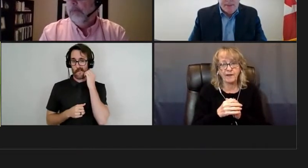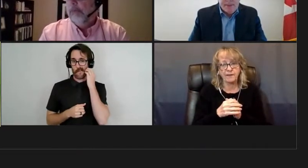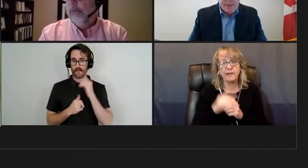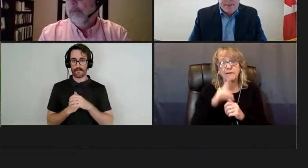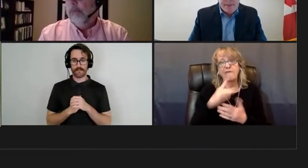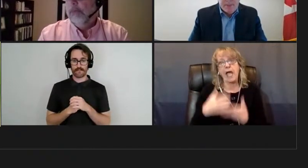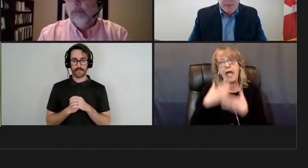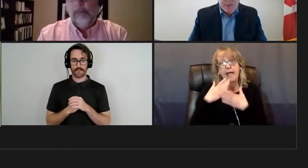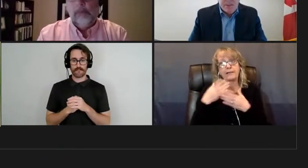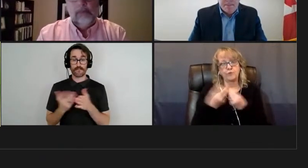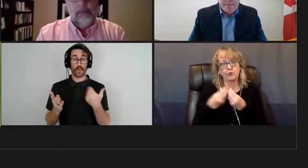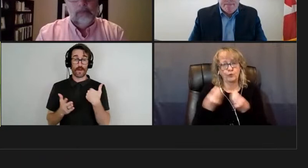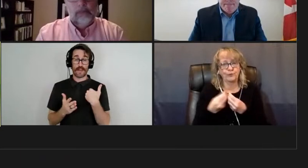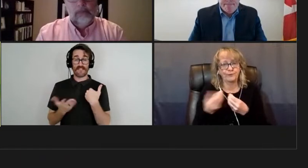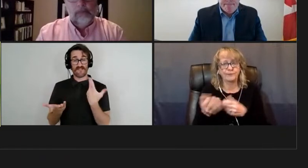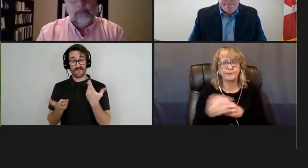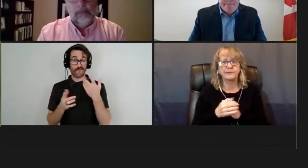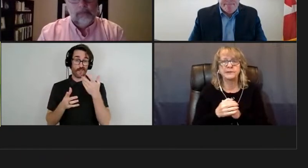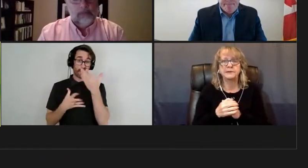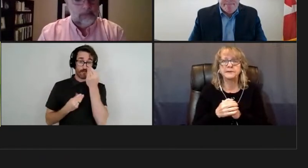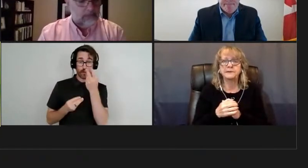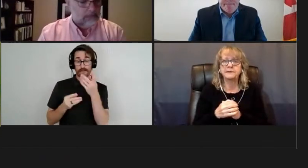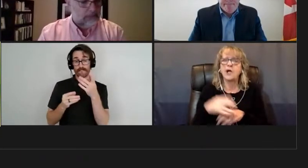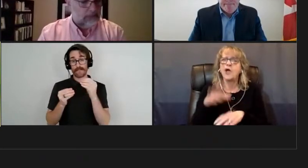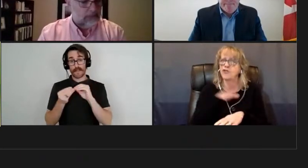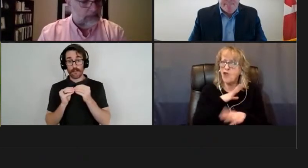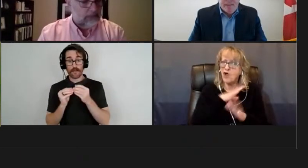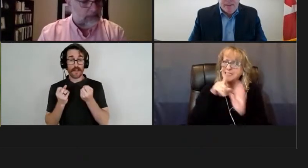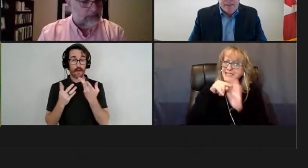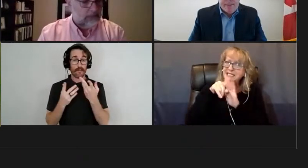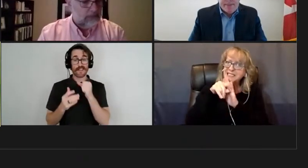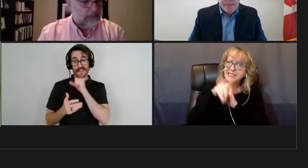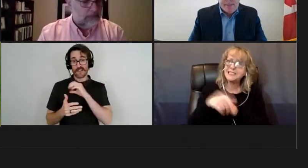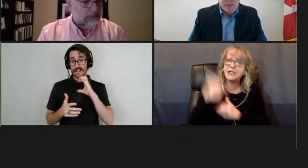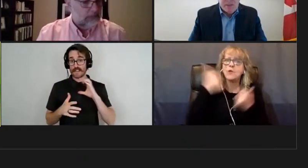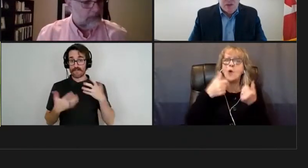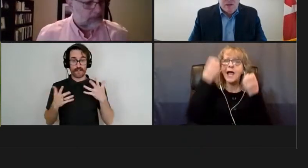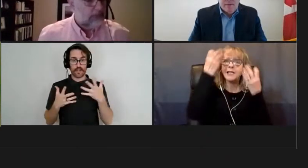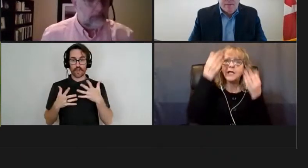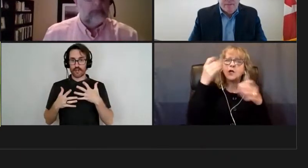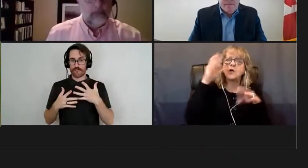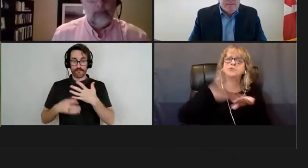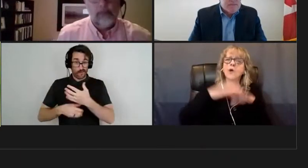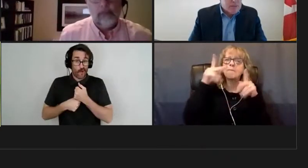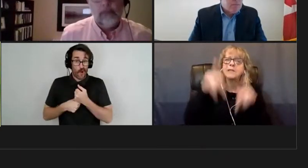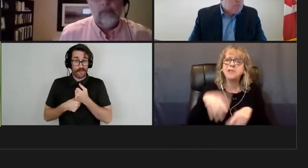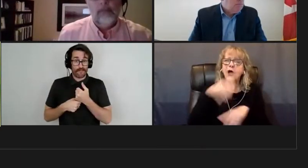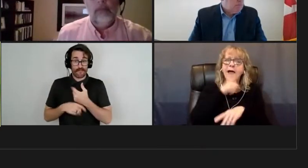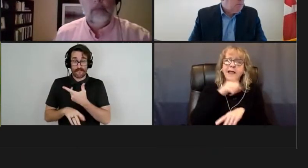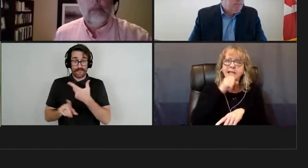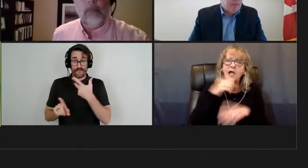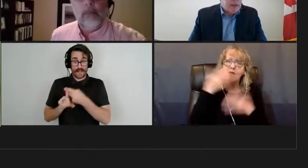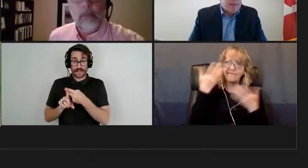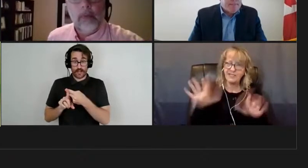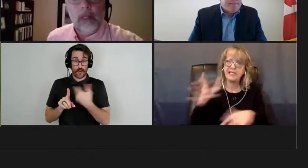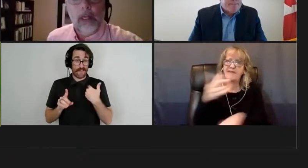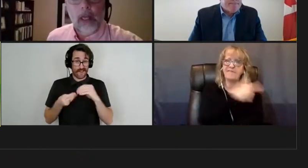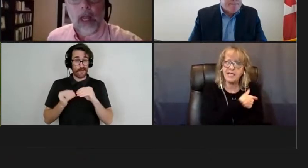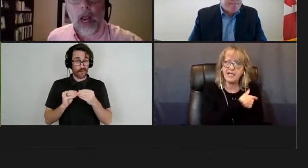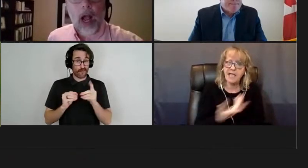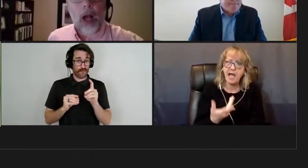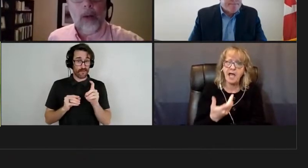Do we have any statistics or numbers on the number of seniors who've received their vaccinations, like those over 70 or whatever